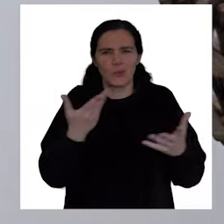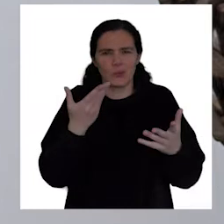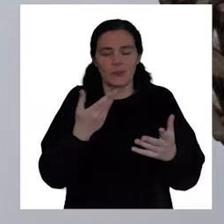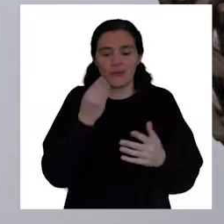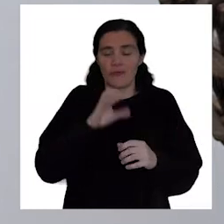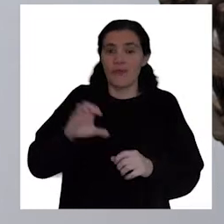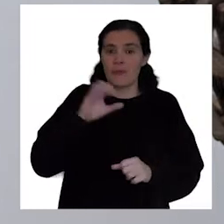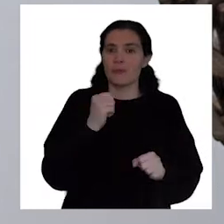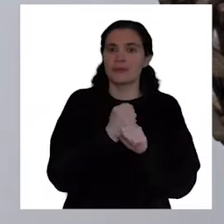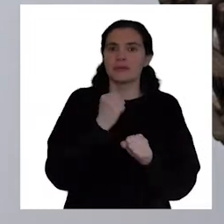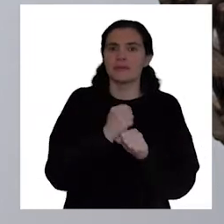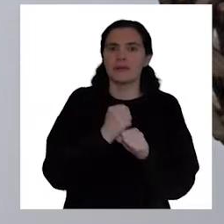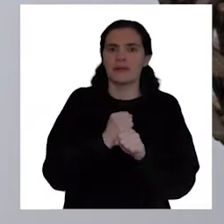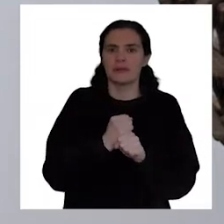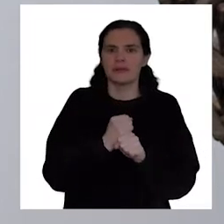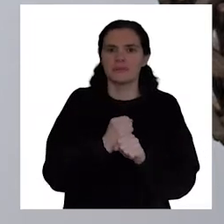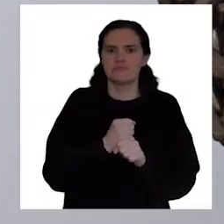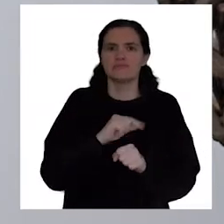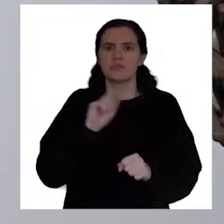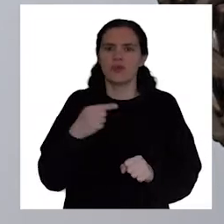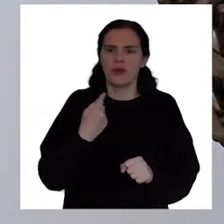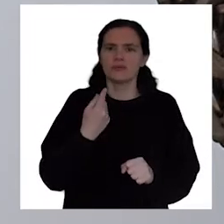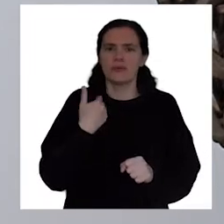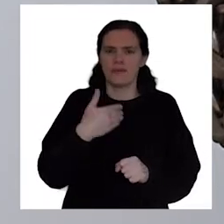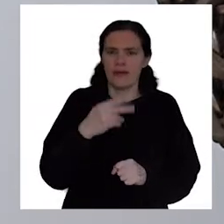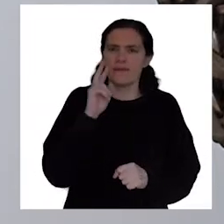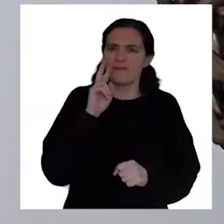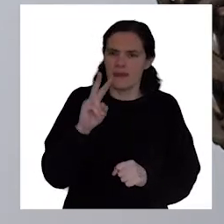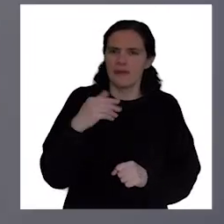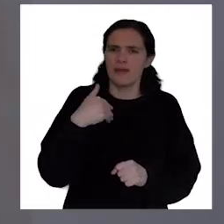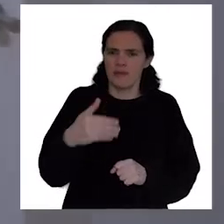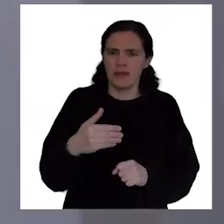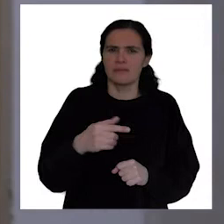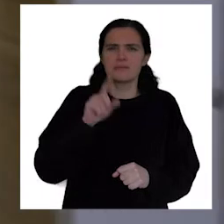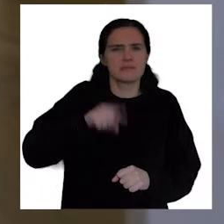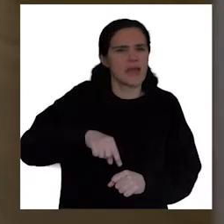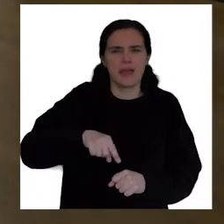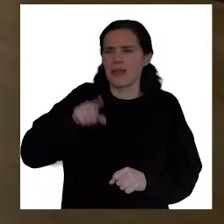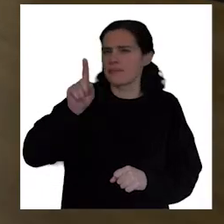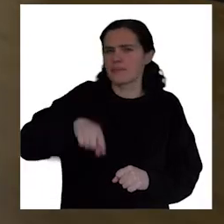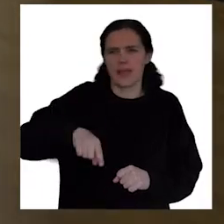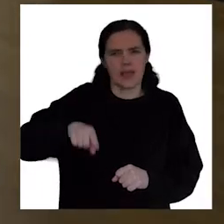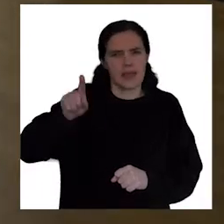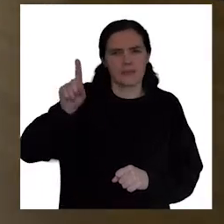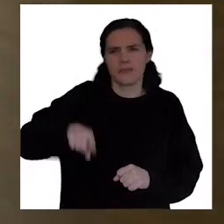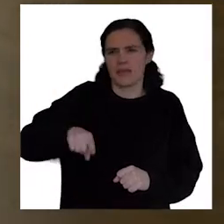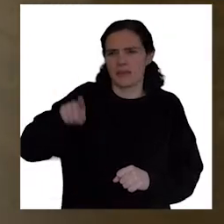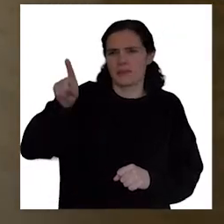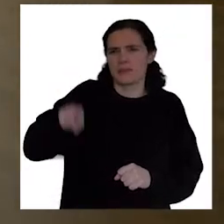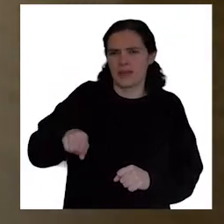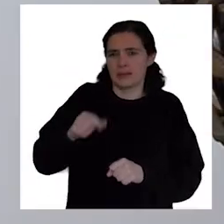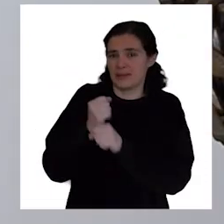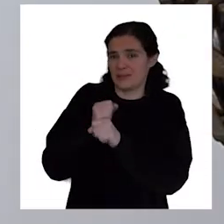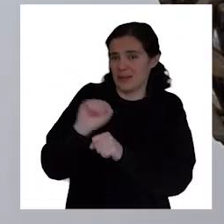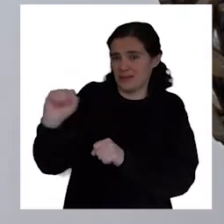a way of working that we are going to see over and over again in